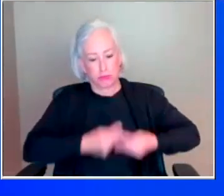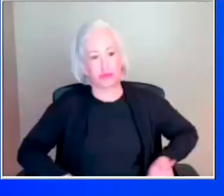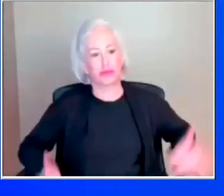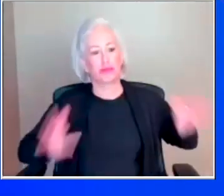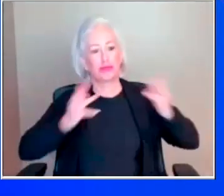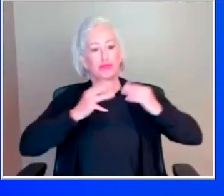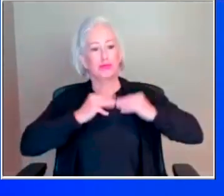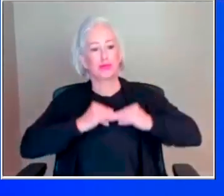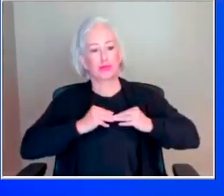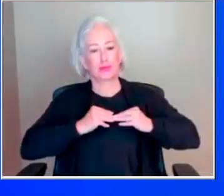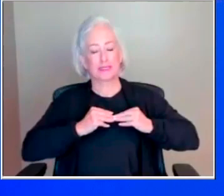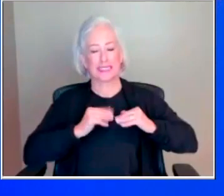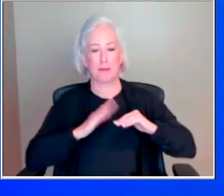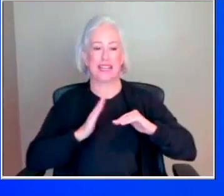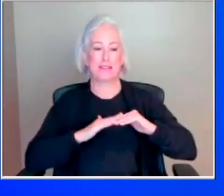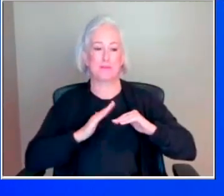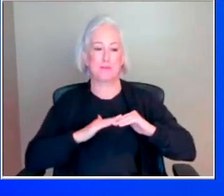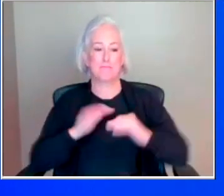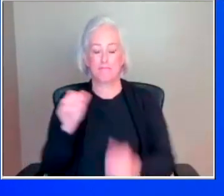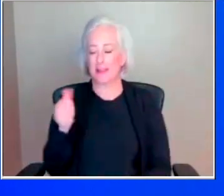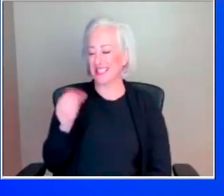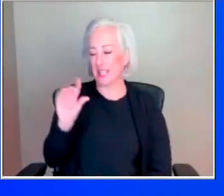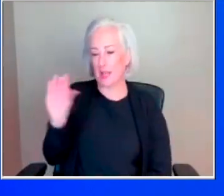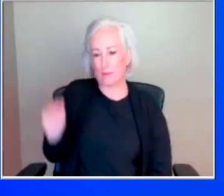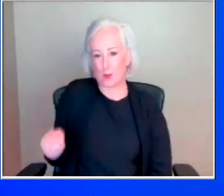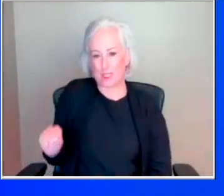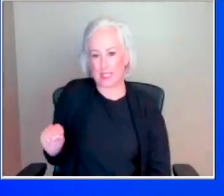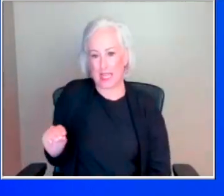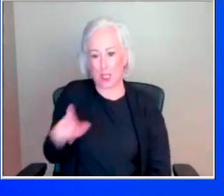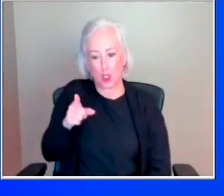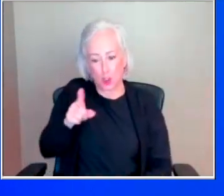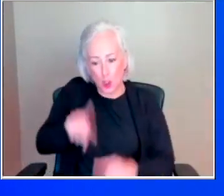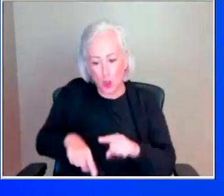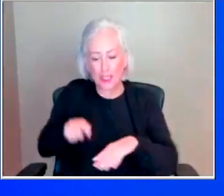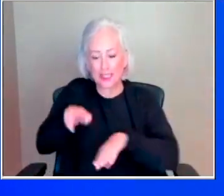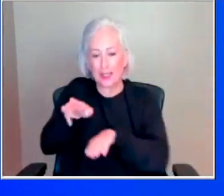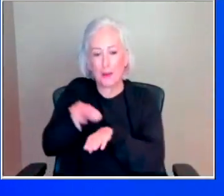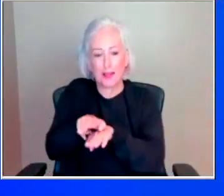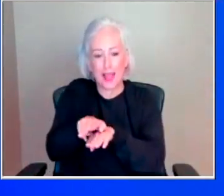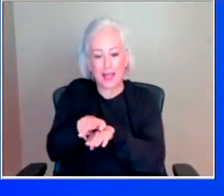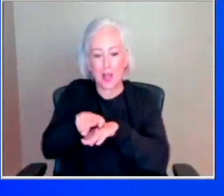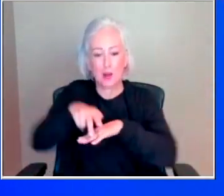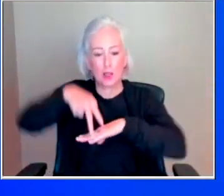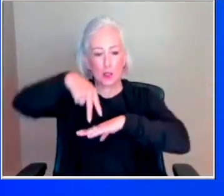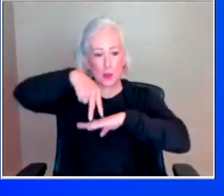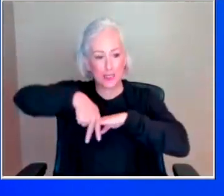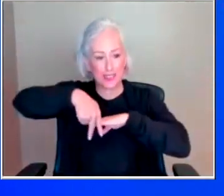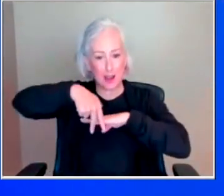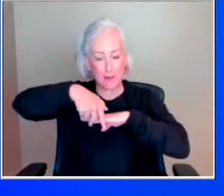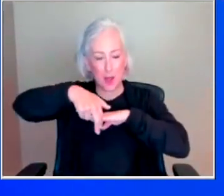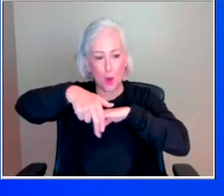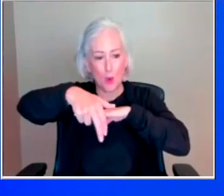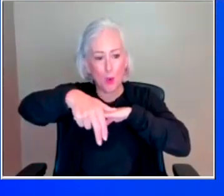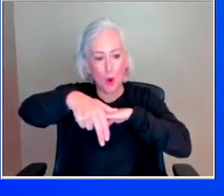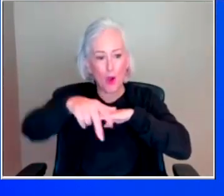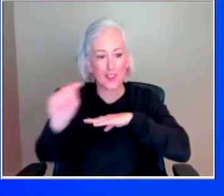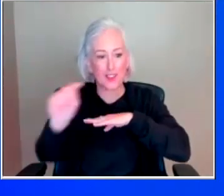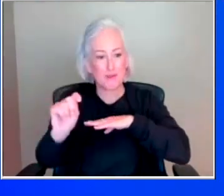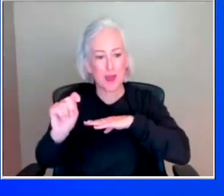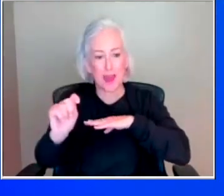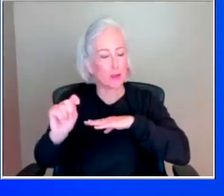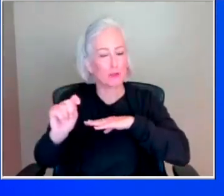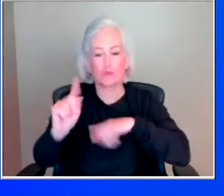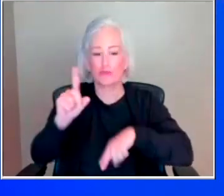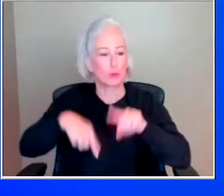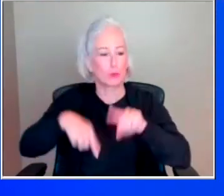could not walk from the hospital bed to the bathroom without being so symptomatic was very obvious. She could